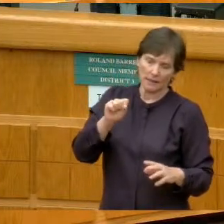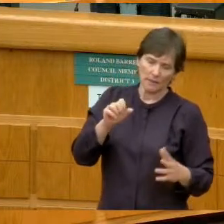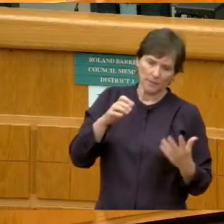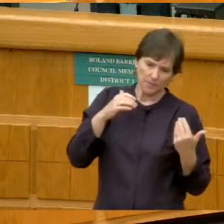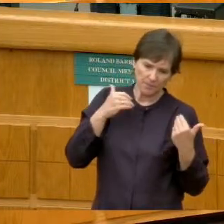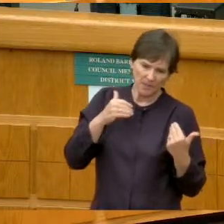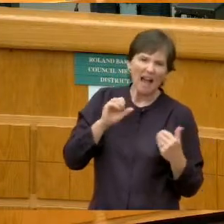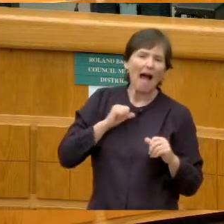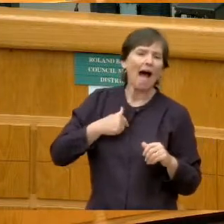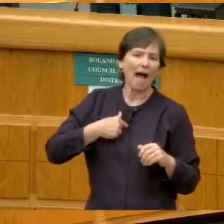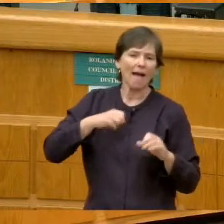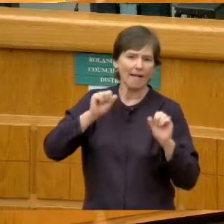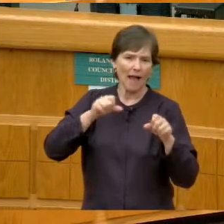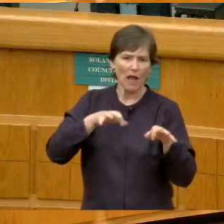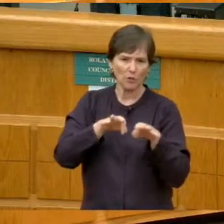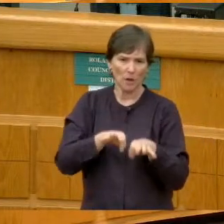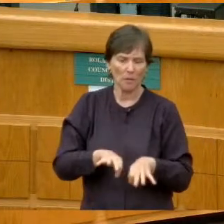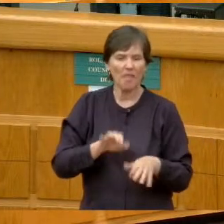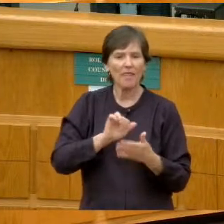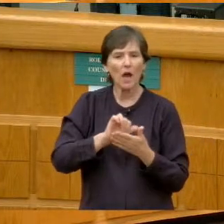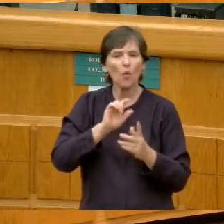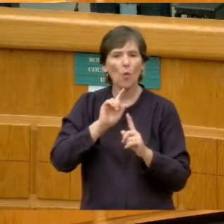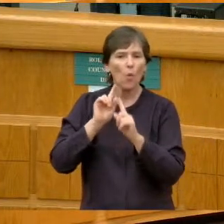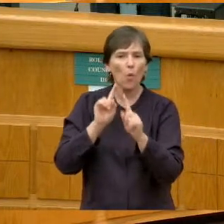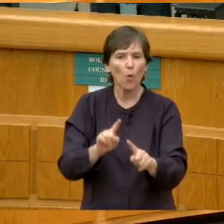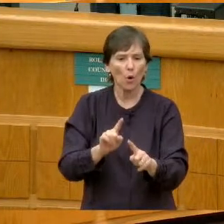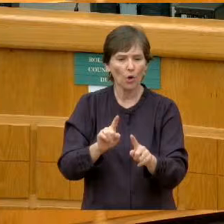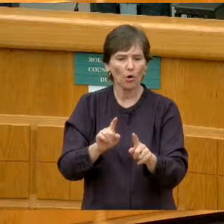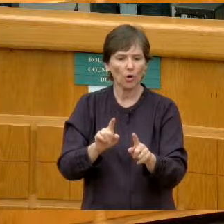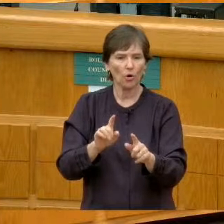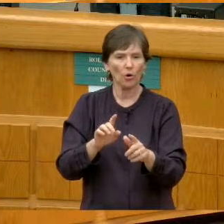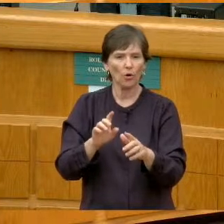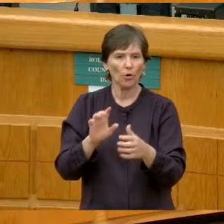without, this won't change, as our